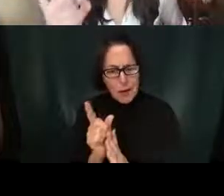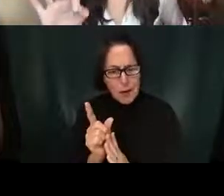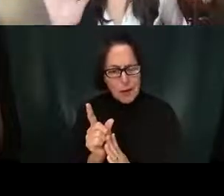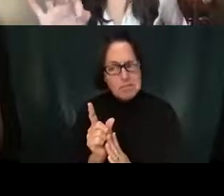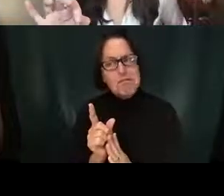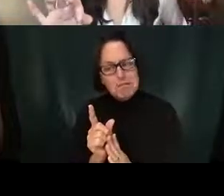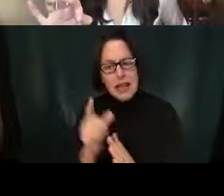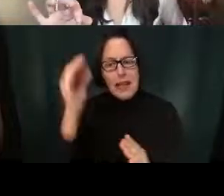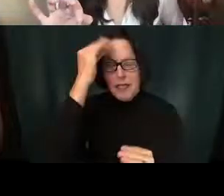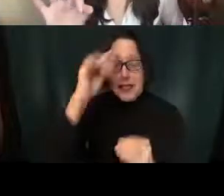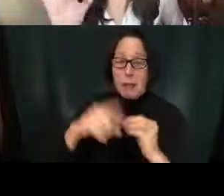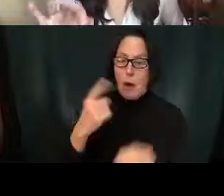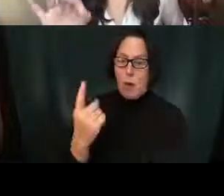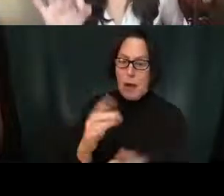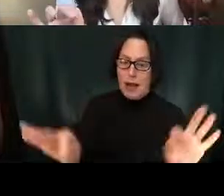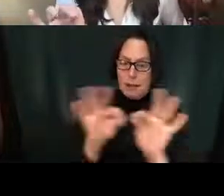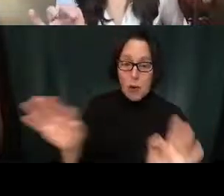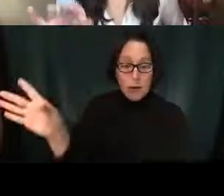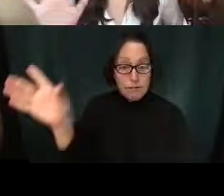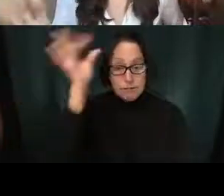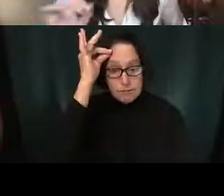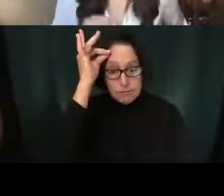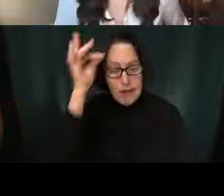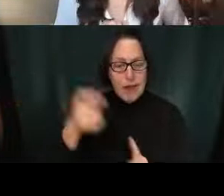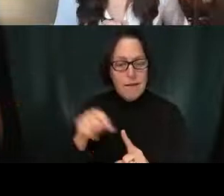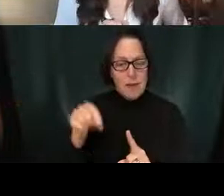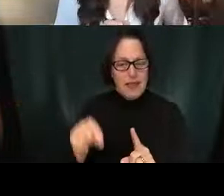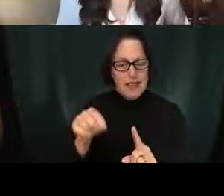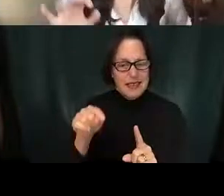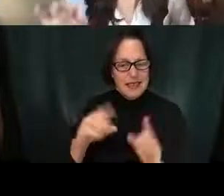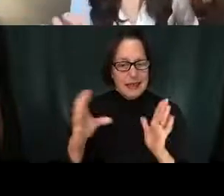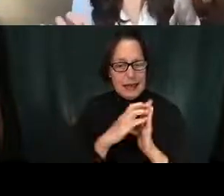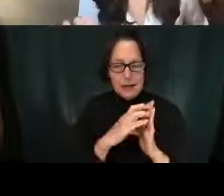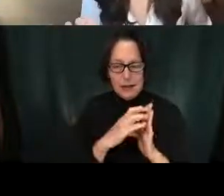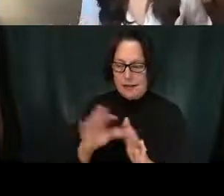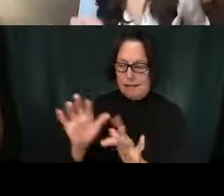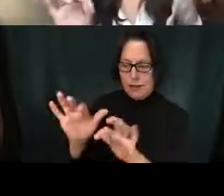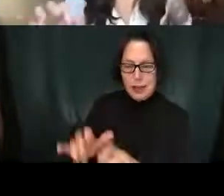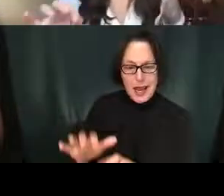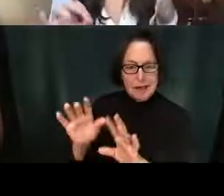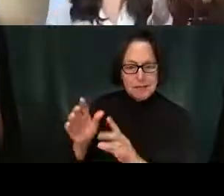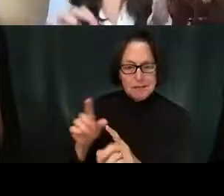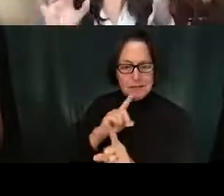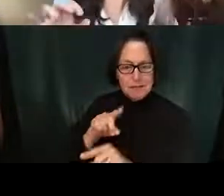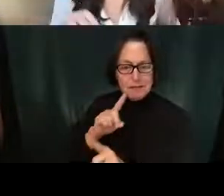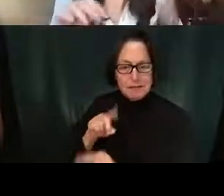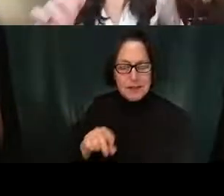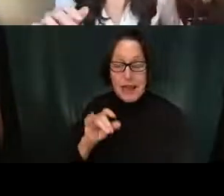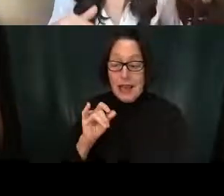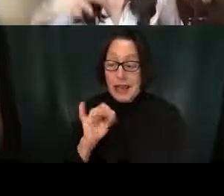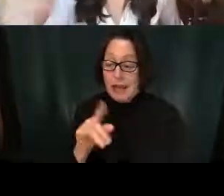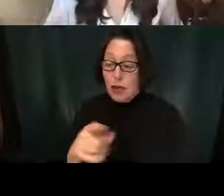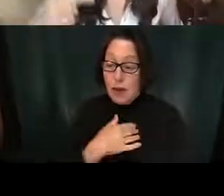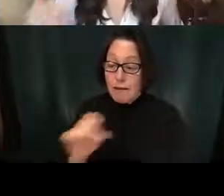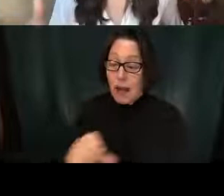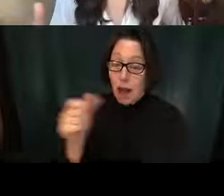one key takeaway from this section, and you can put it into the chat. Also, if you have some other questions that you'd like to